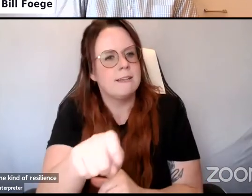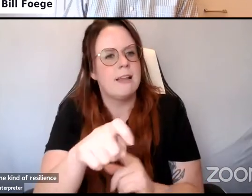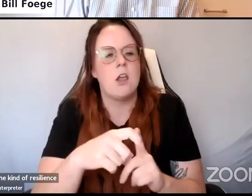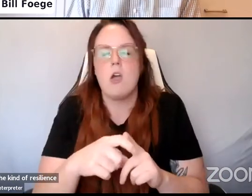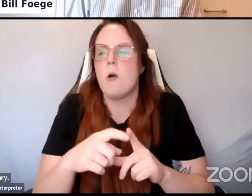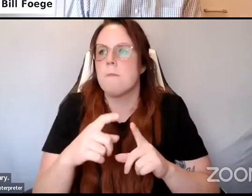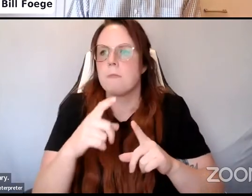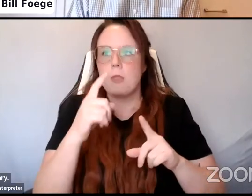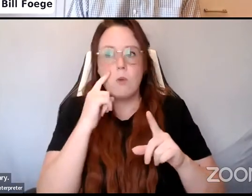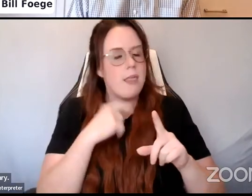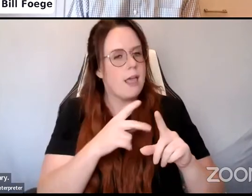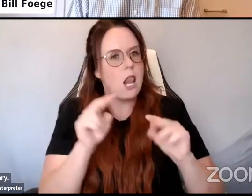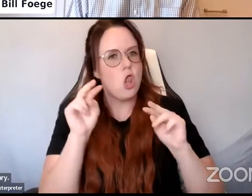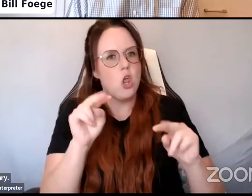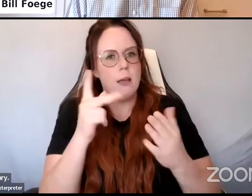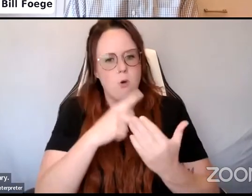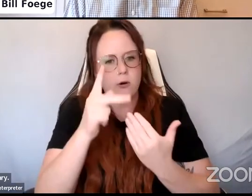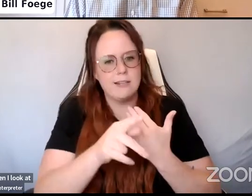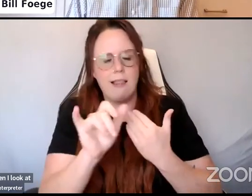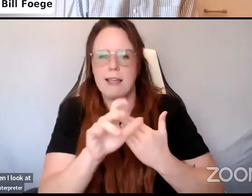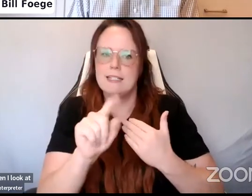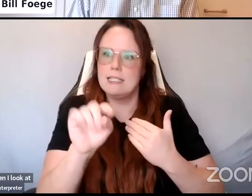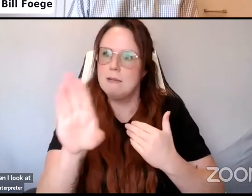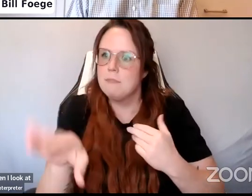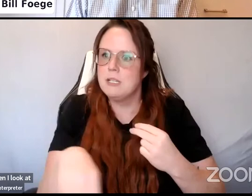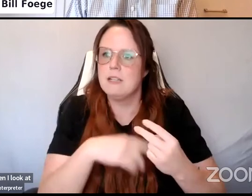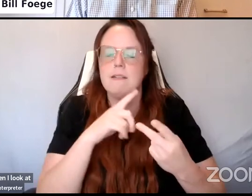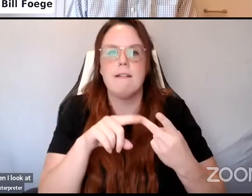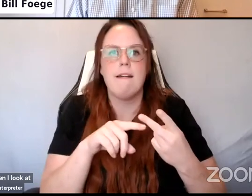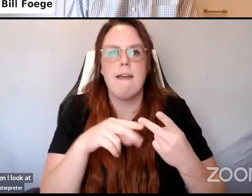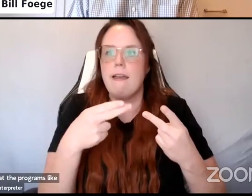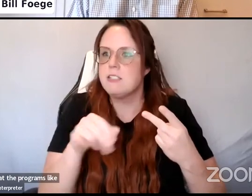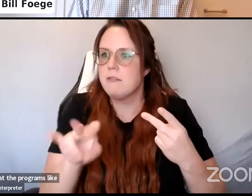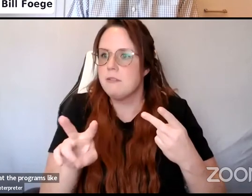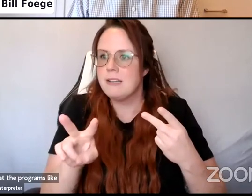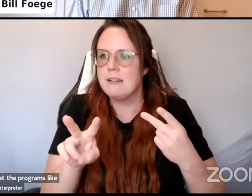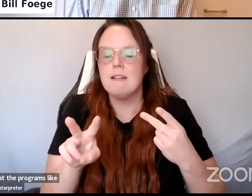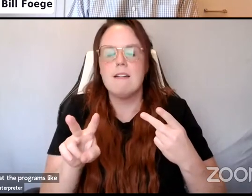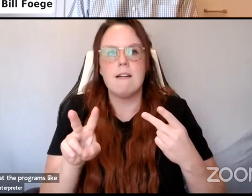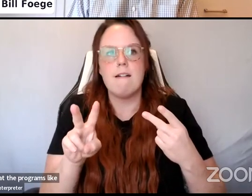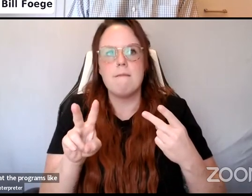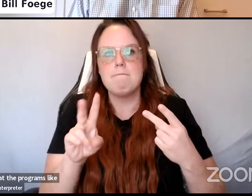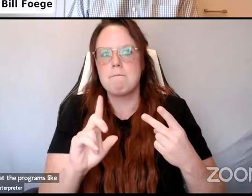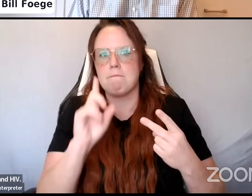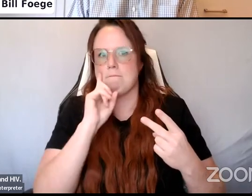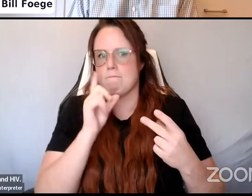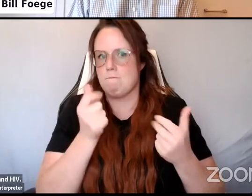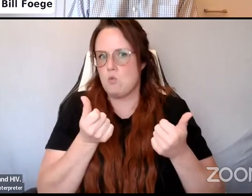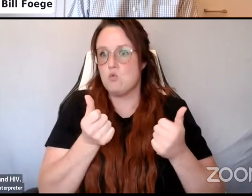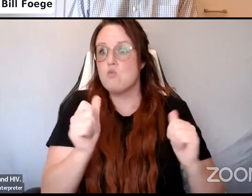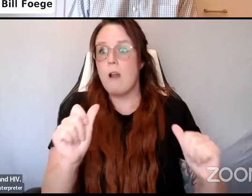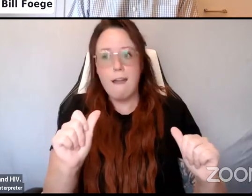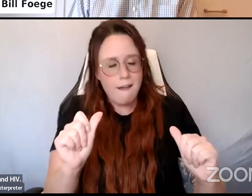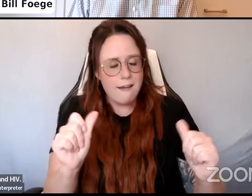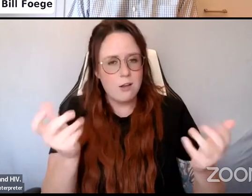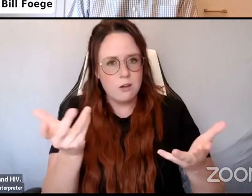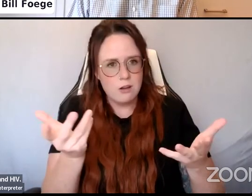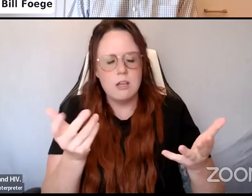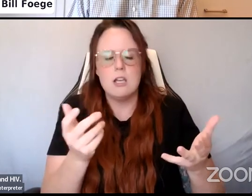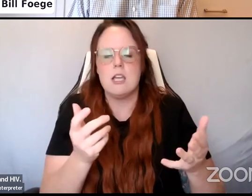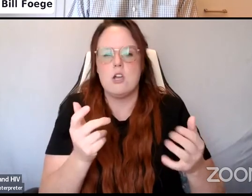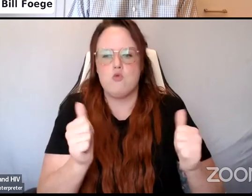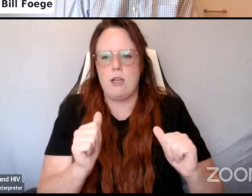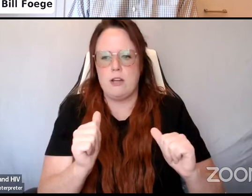the programs like tuberculosis and and HIV I think what we tried to really do was to build